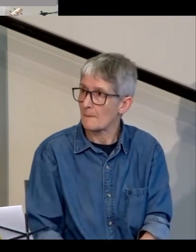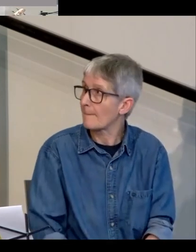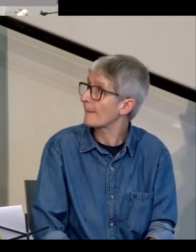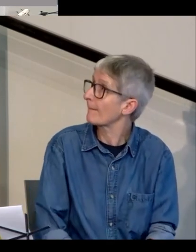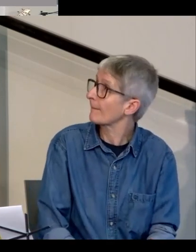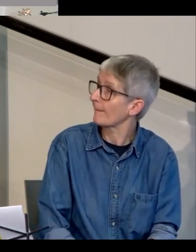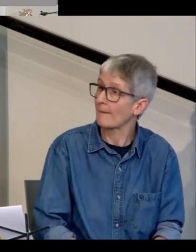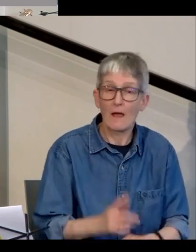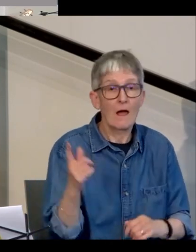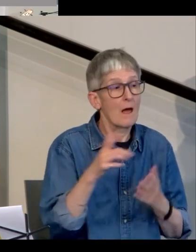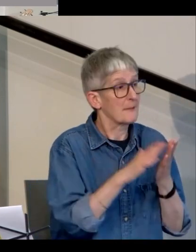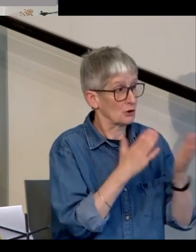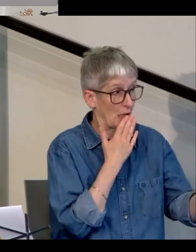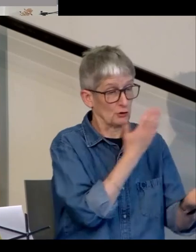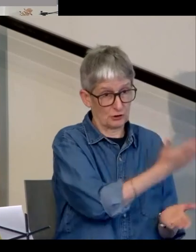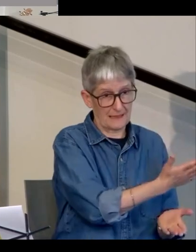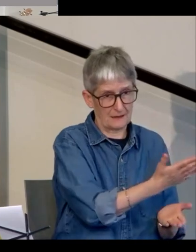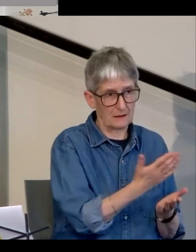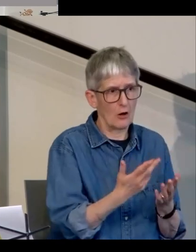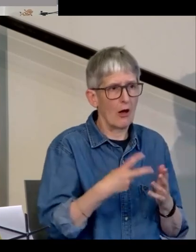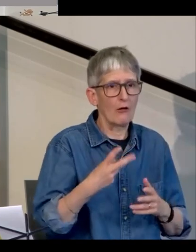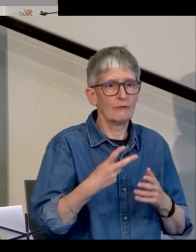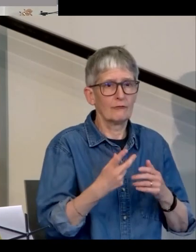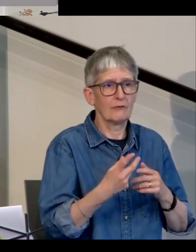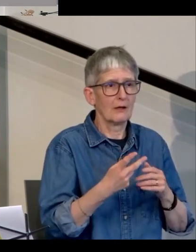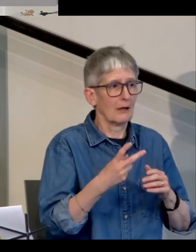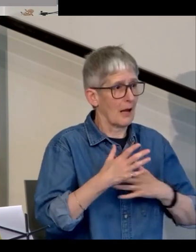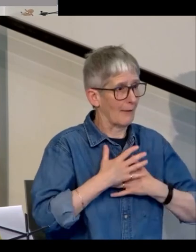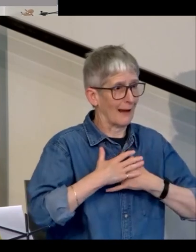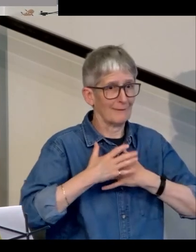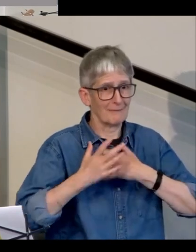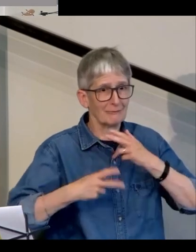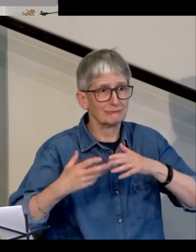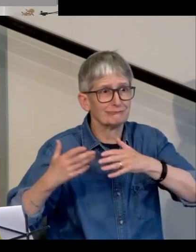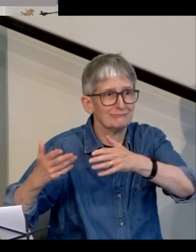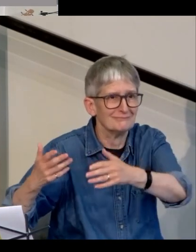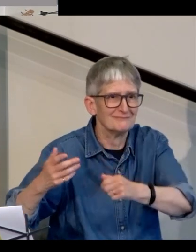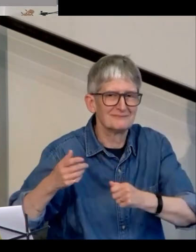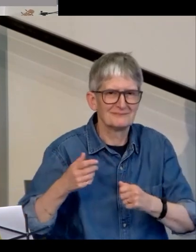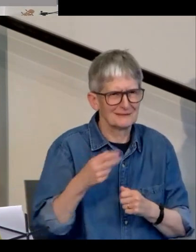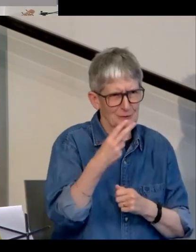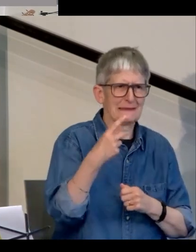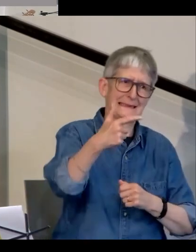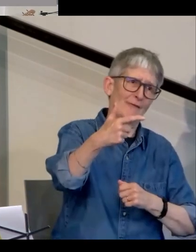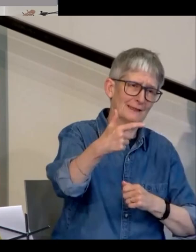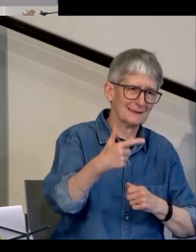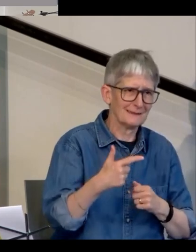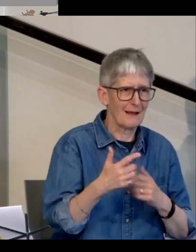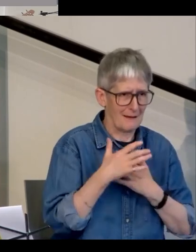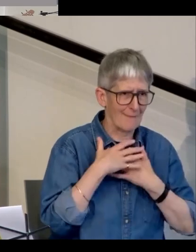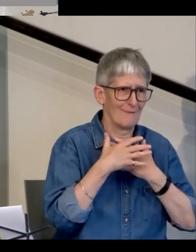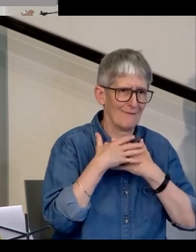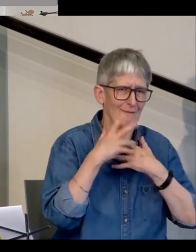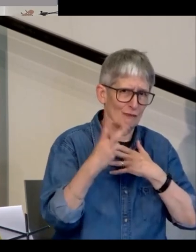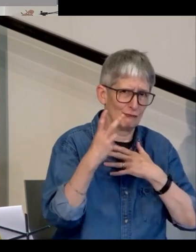As Michele said, there's a lot of references to love in that passage. I think there were 27.